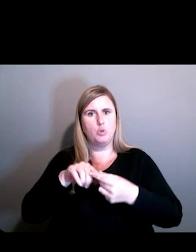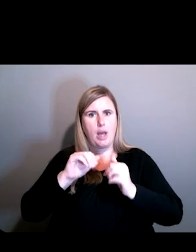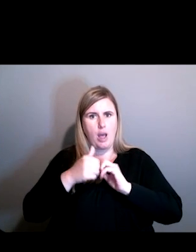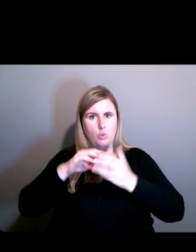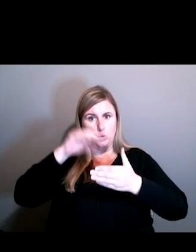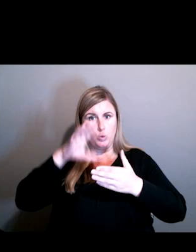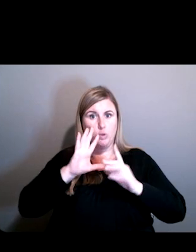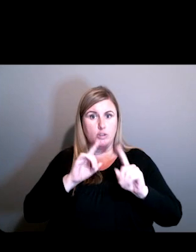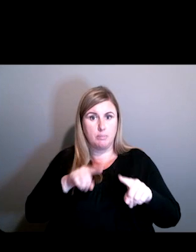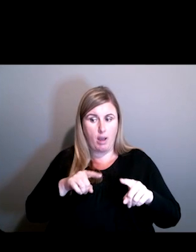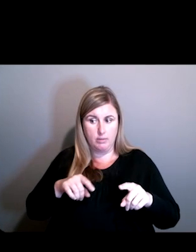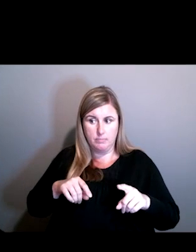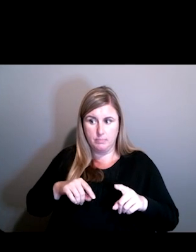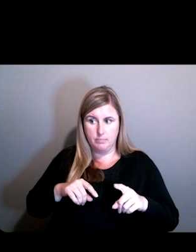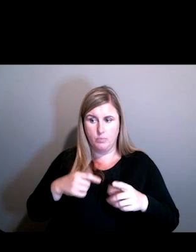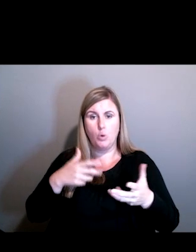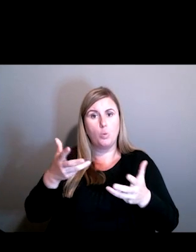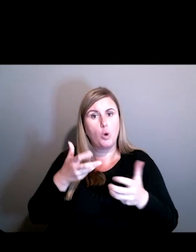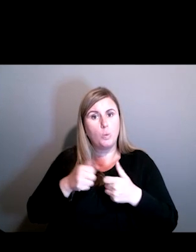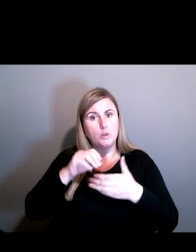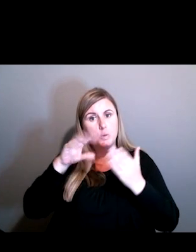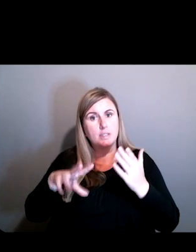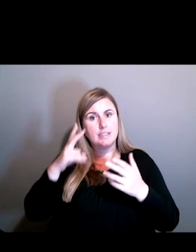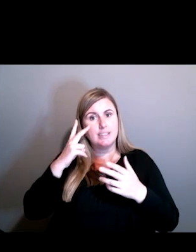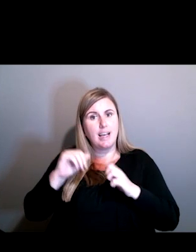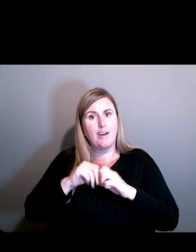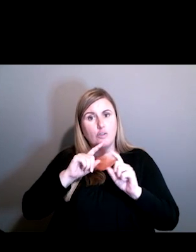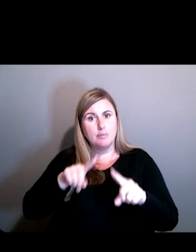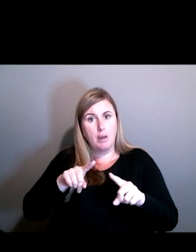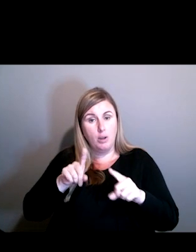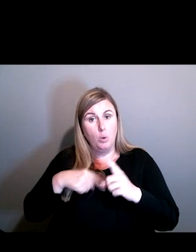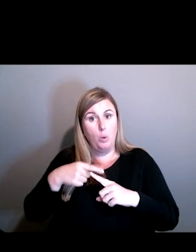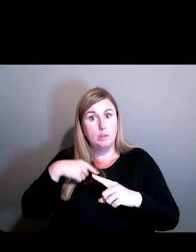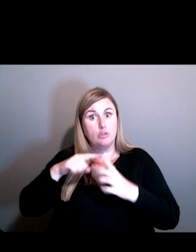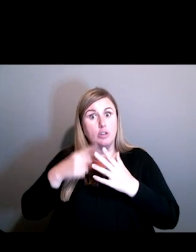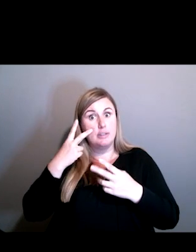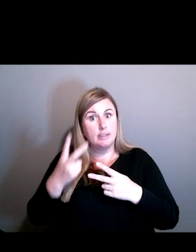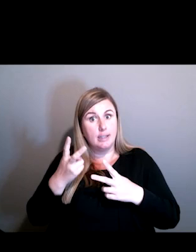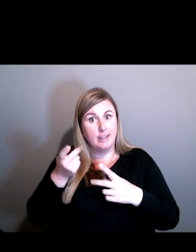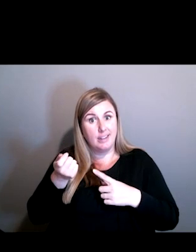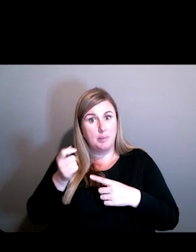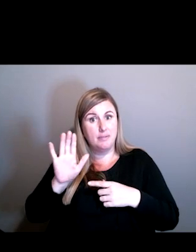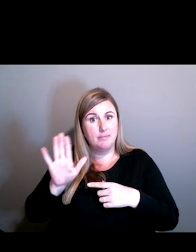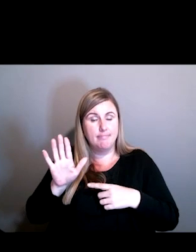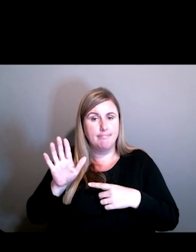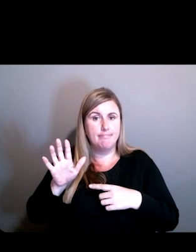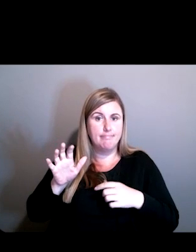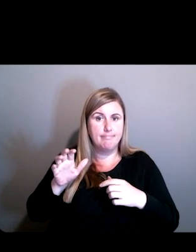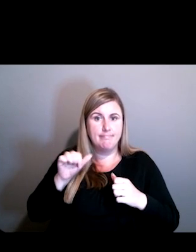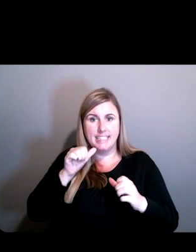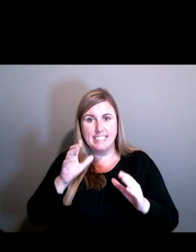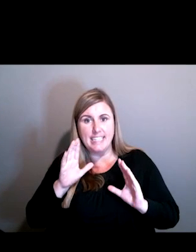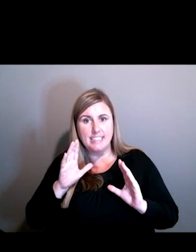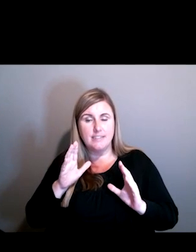student responds. So we'll work with our students and see how they're responding. When we start to see a little bit of